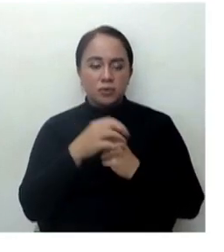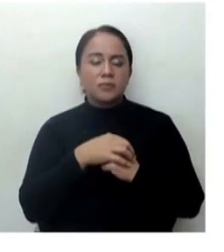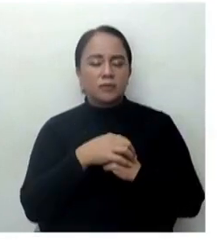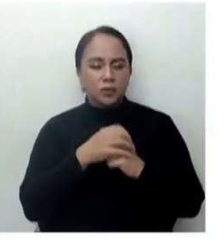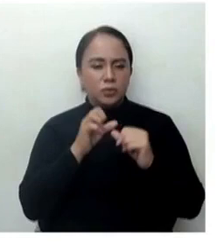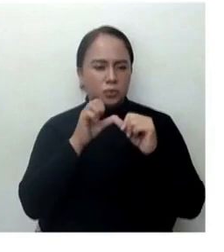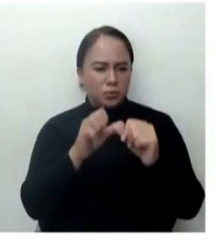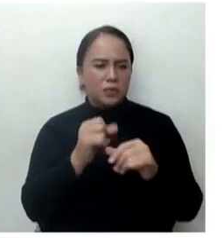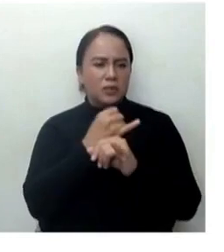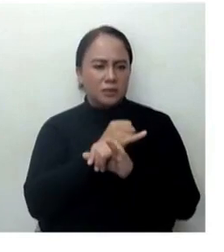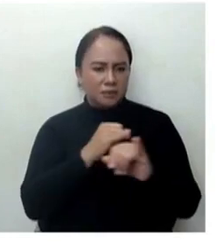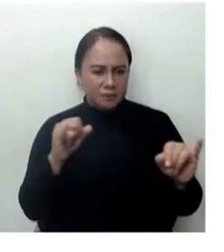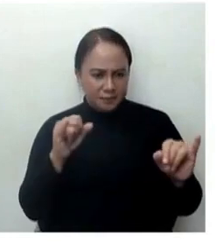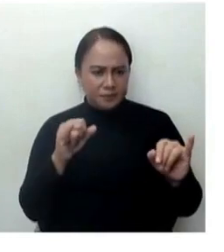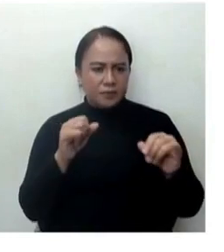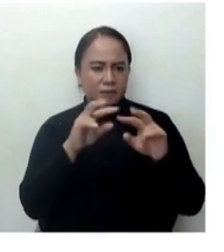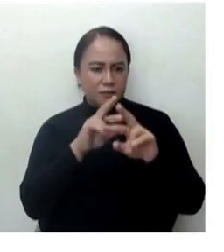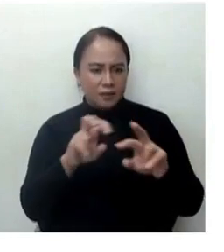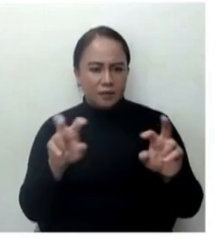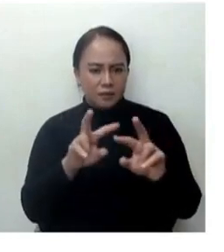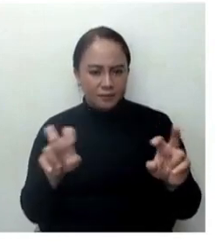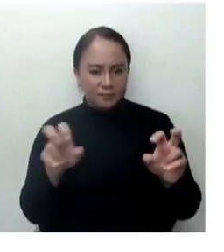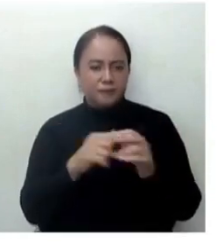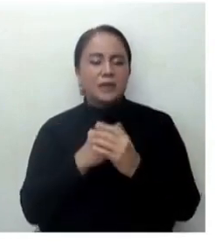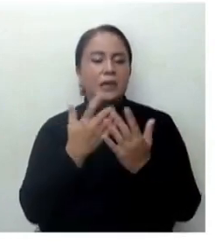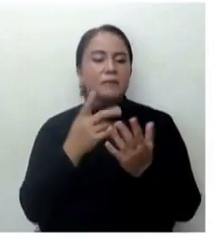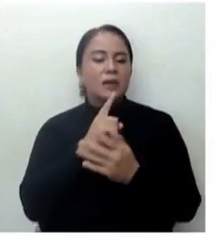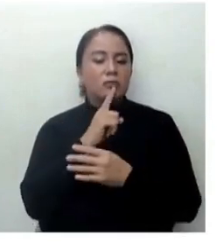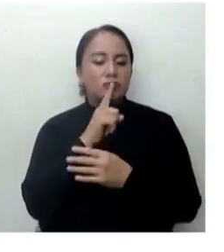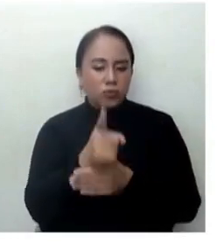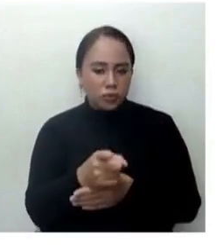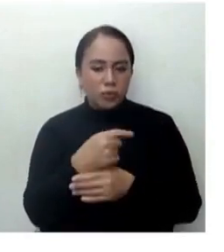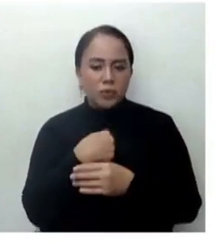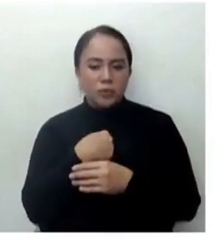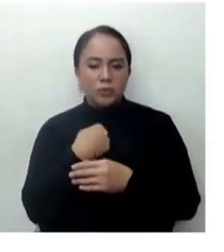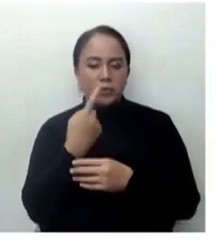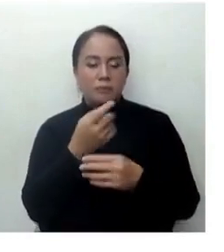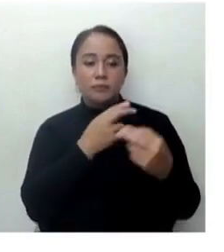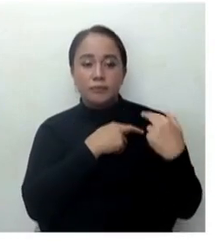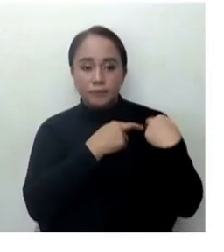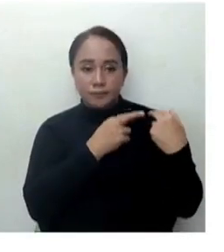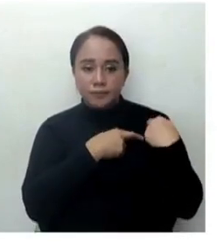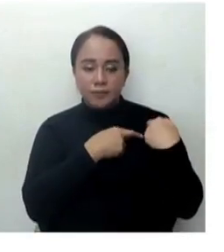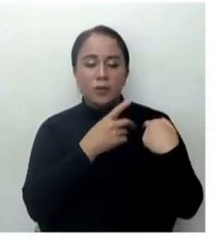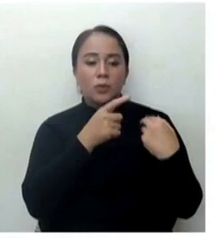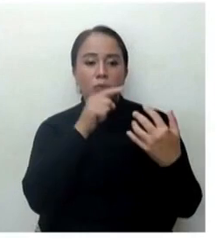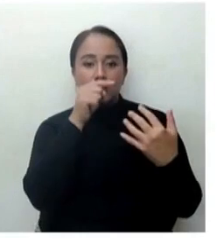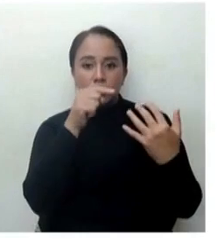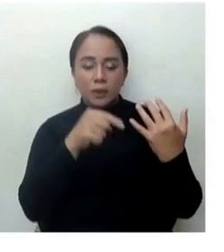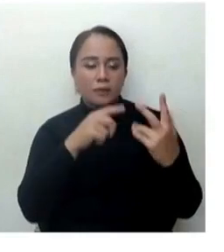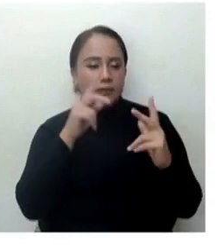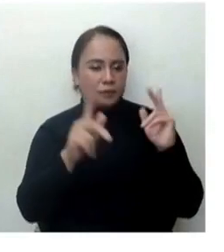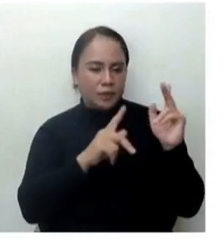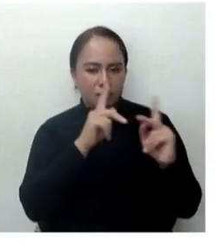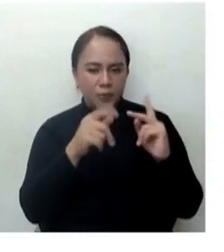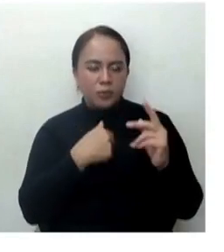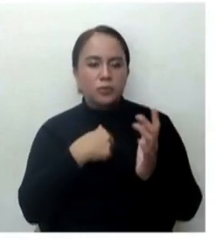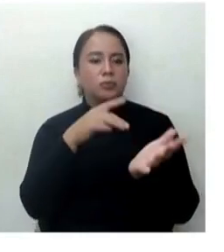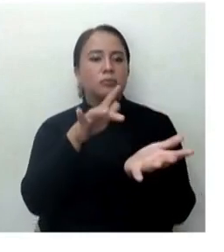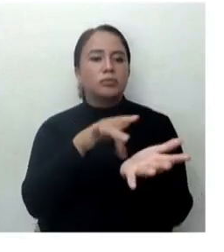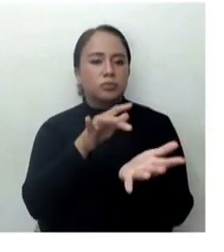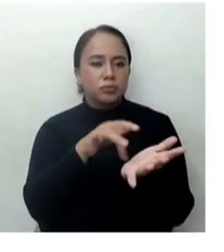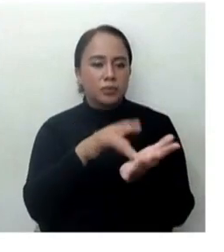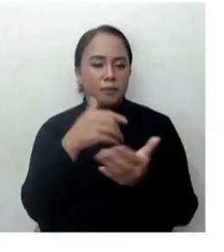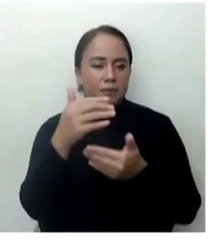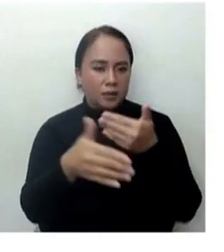pursue an independent investigation, make sure to hold into account those people who took advantage of the